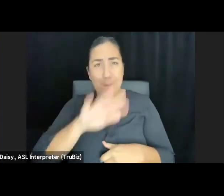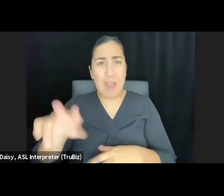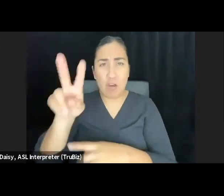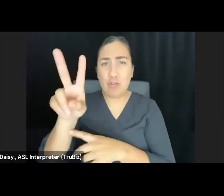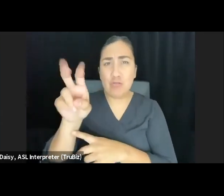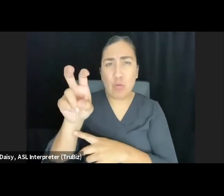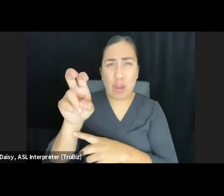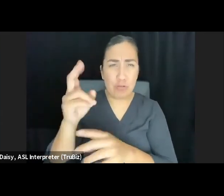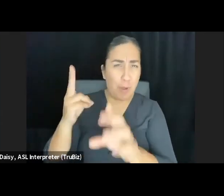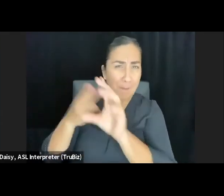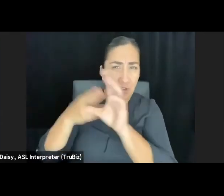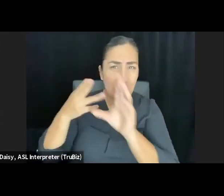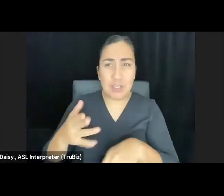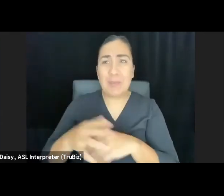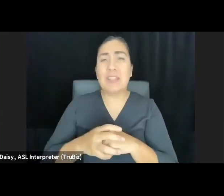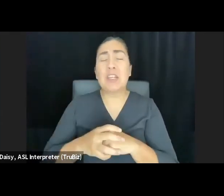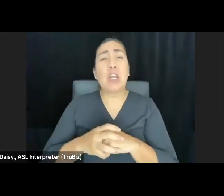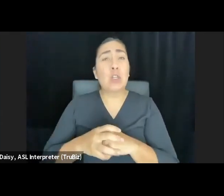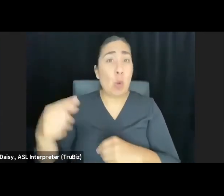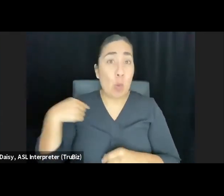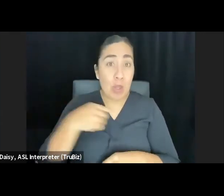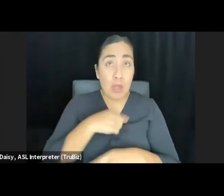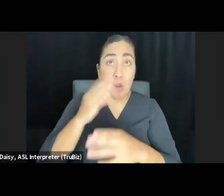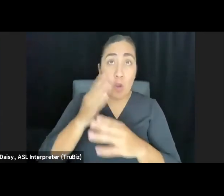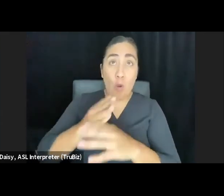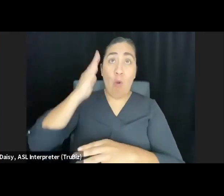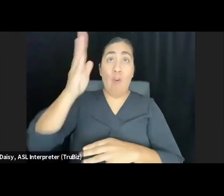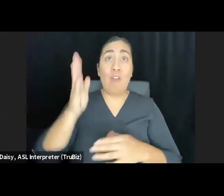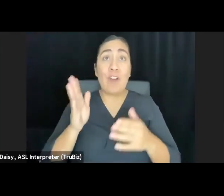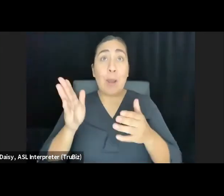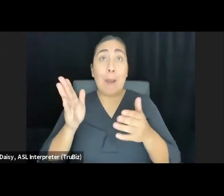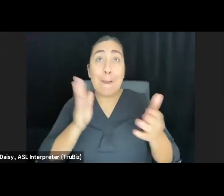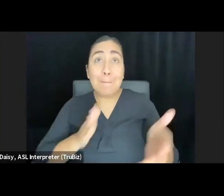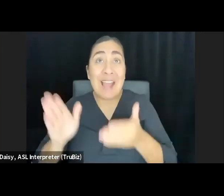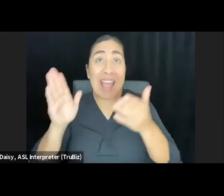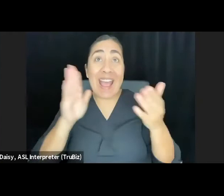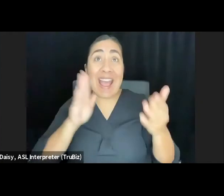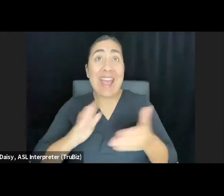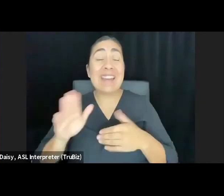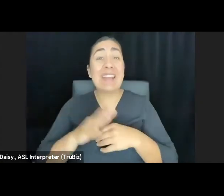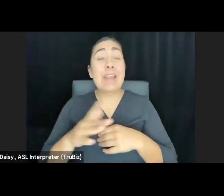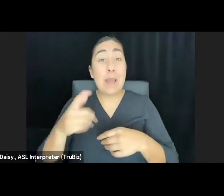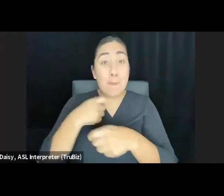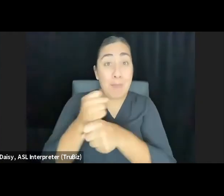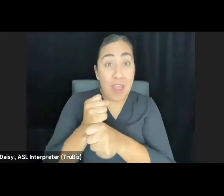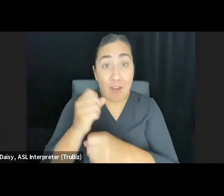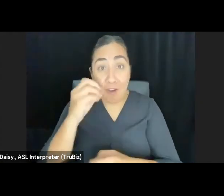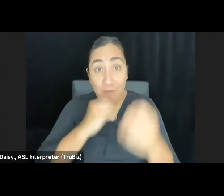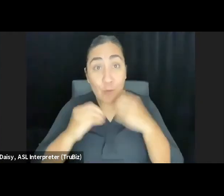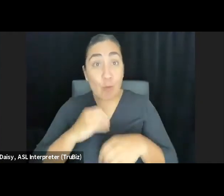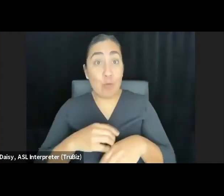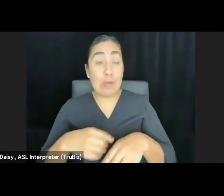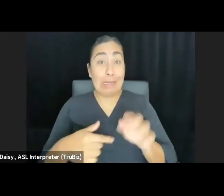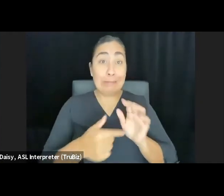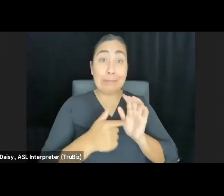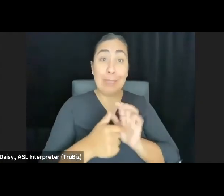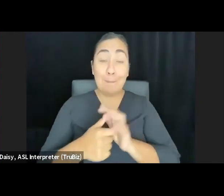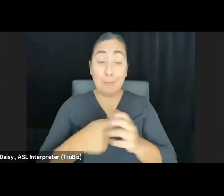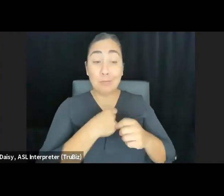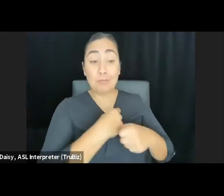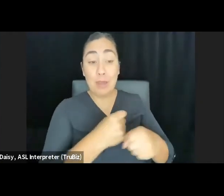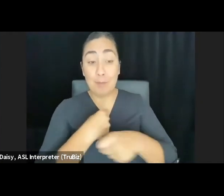overplanned and created our food and made samples, and we had